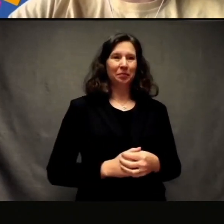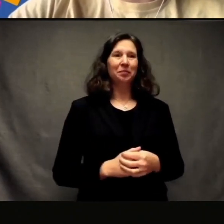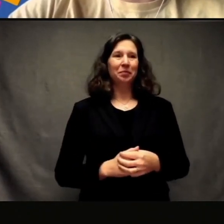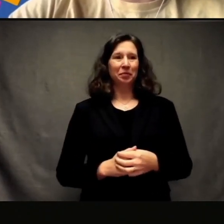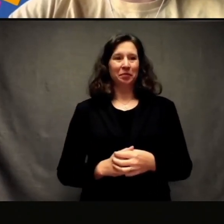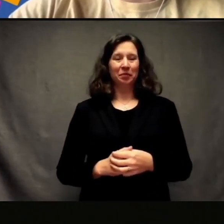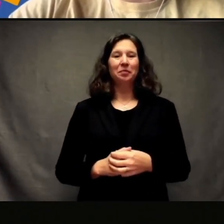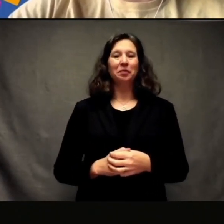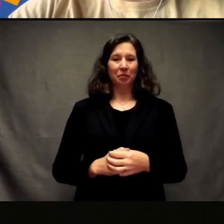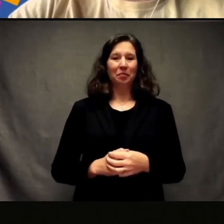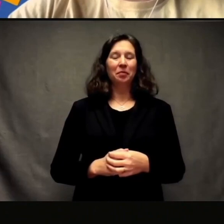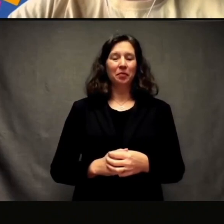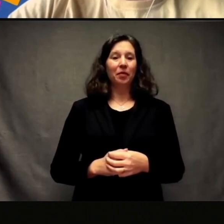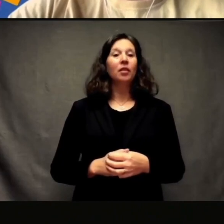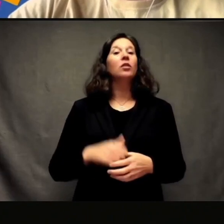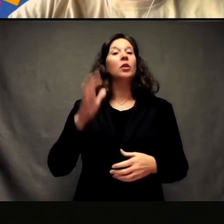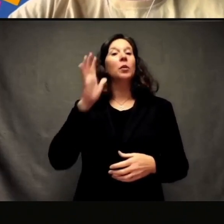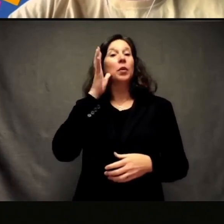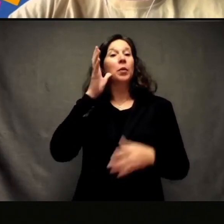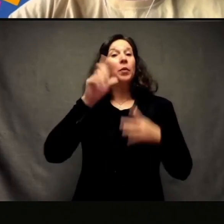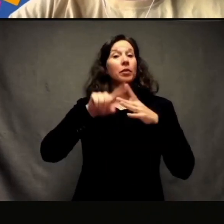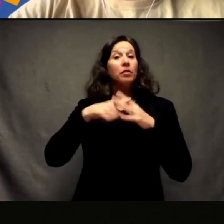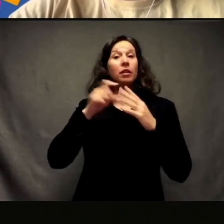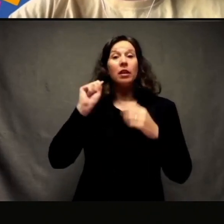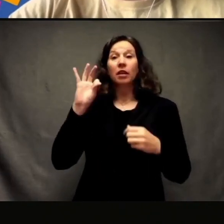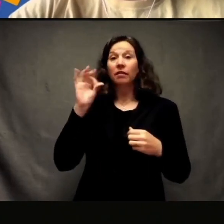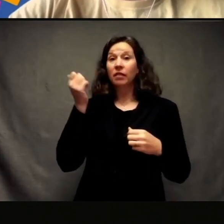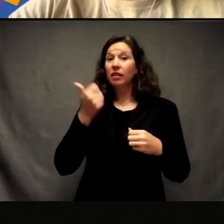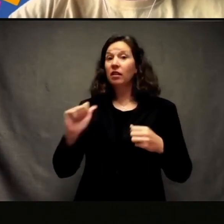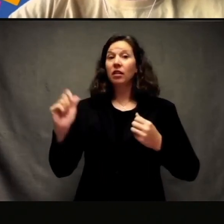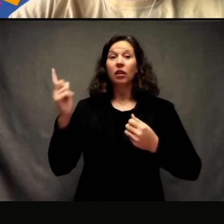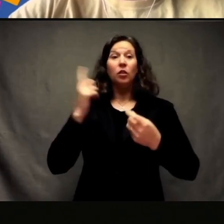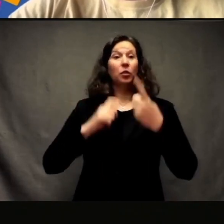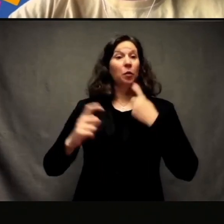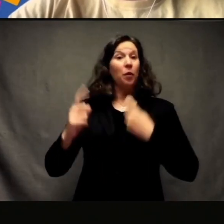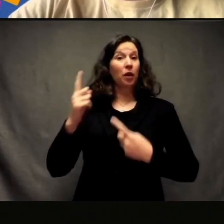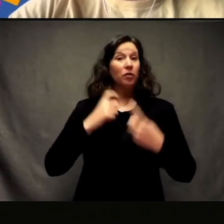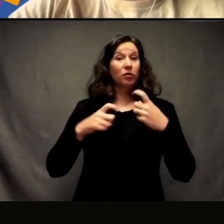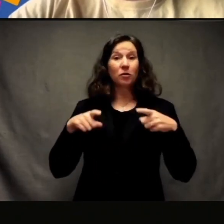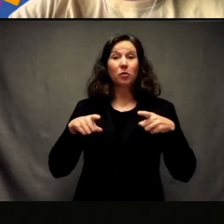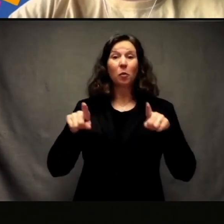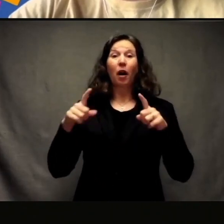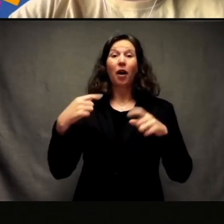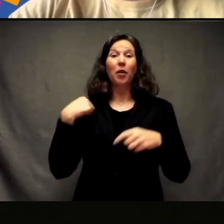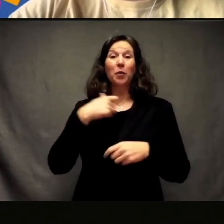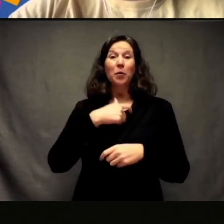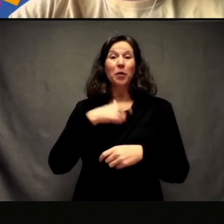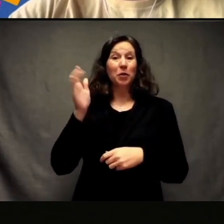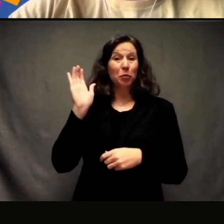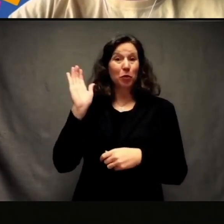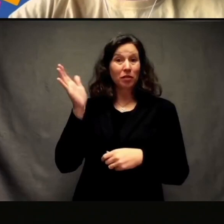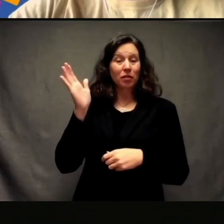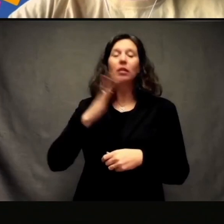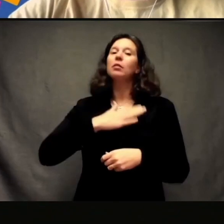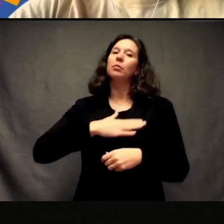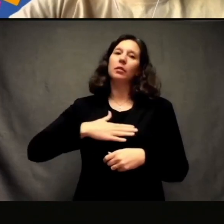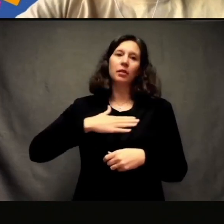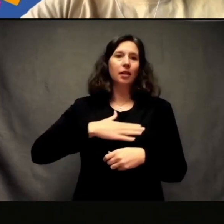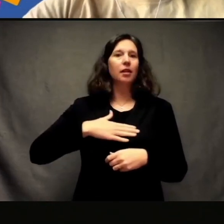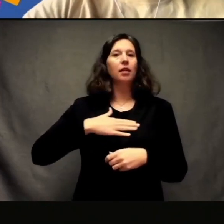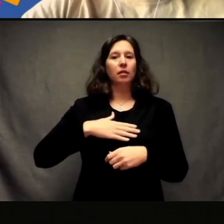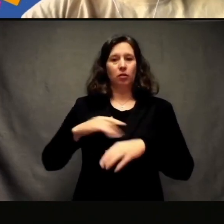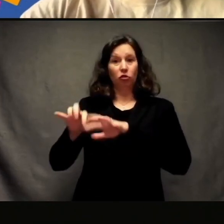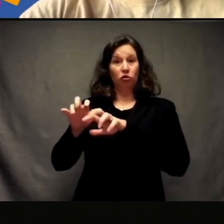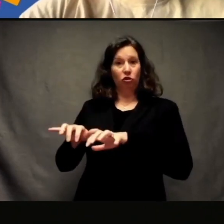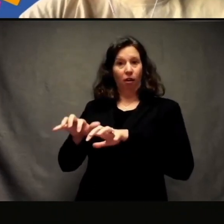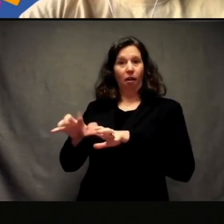Great, so we'll get started. And if you have any questions while we're talking, please feel free to drop them in